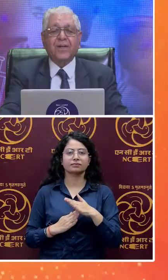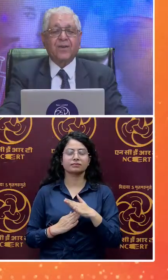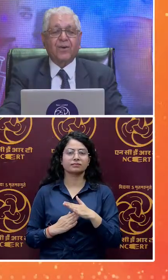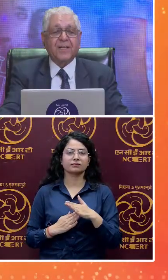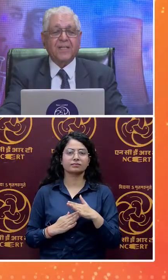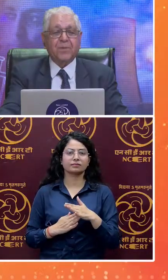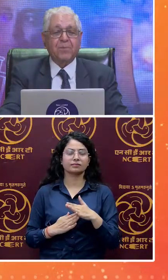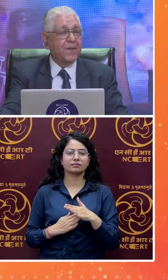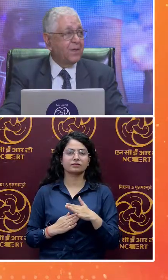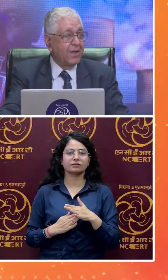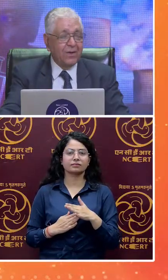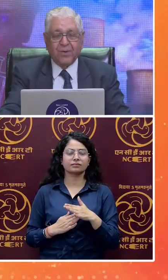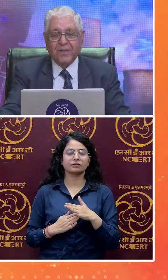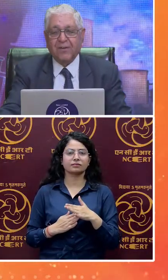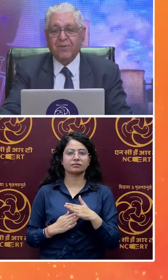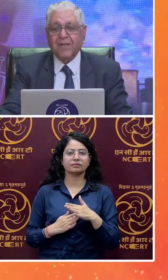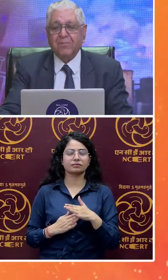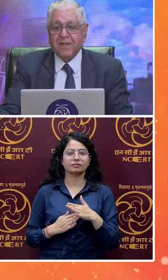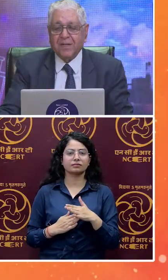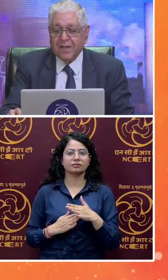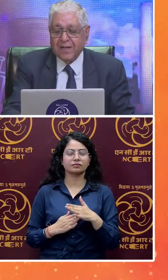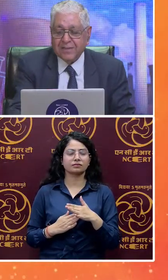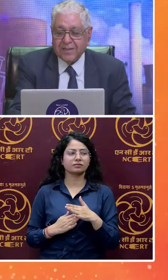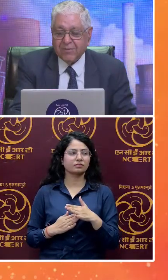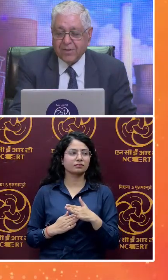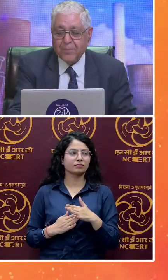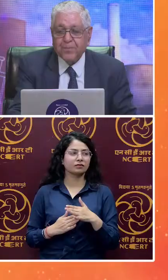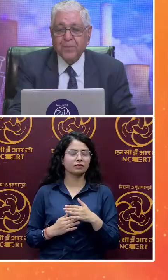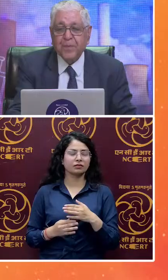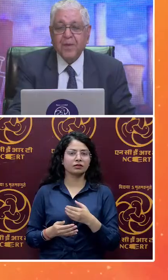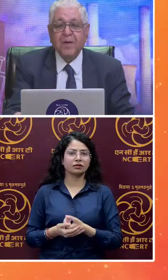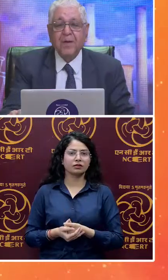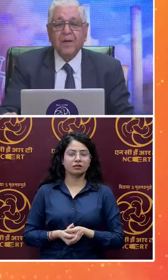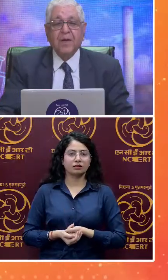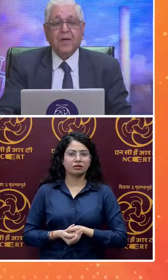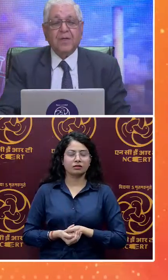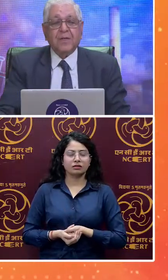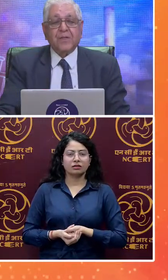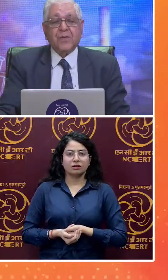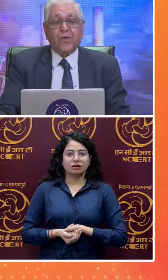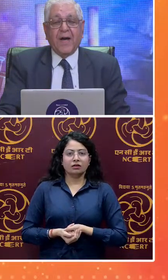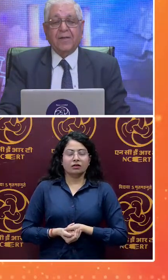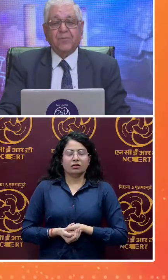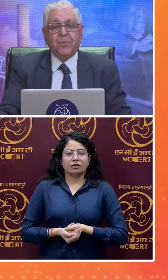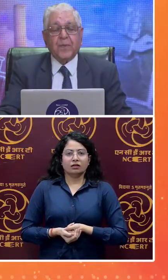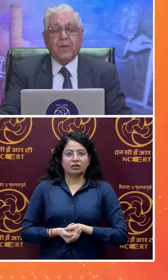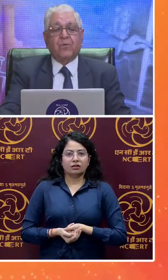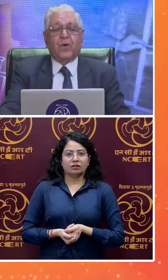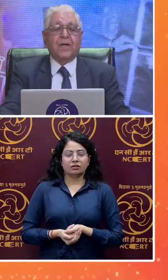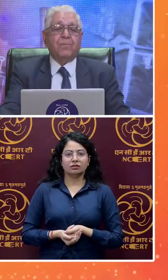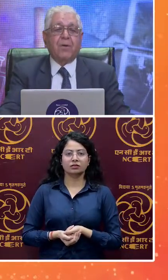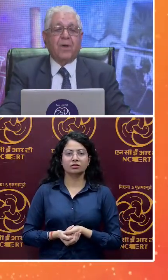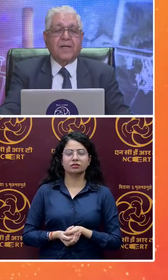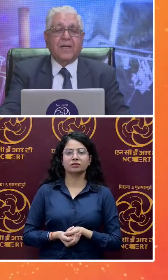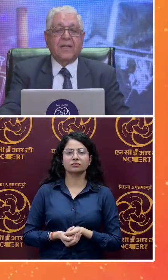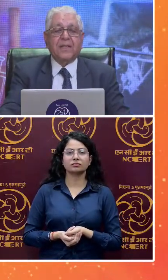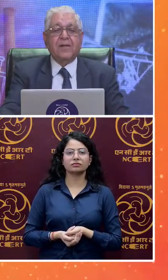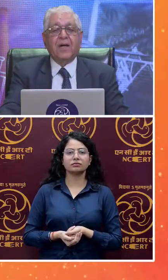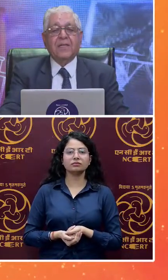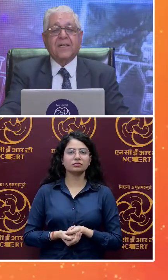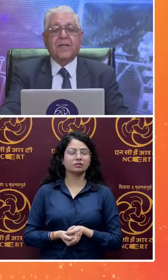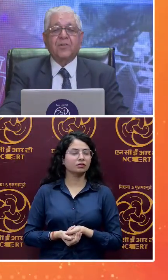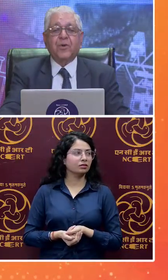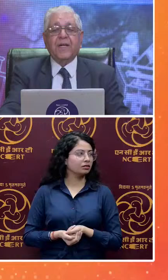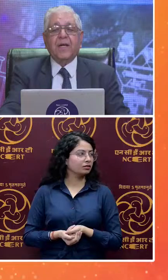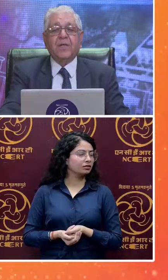Rao here, all these people were there with him in Geneva. So, fine, what did Bhabha say in